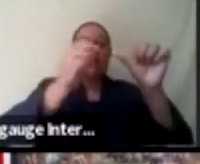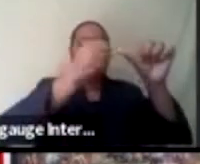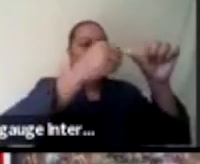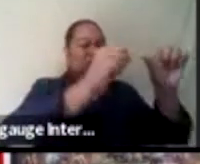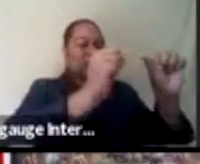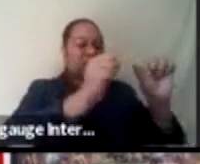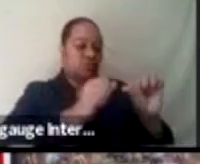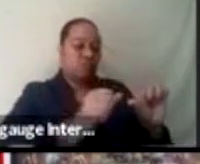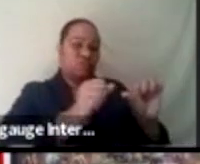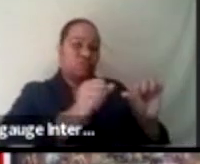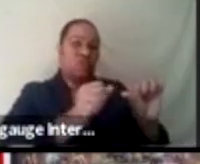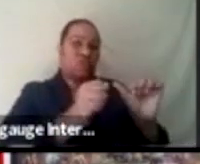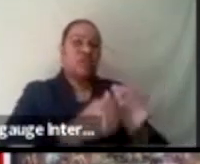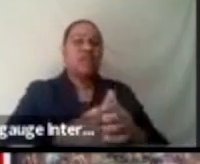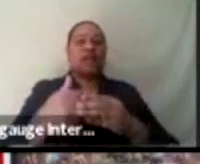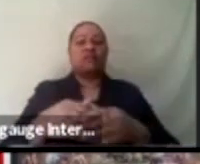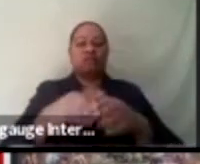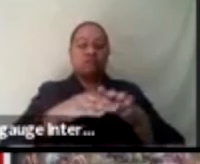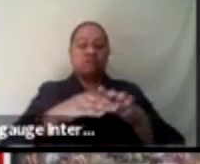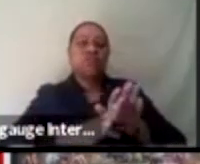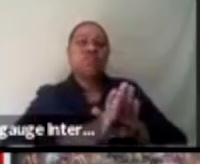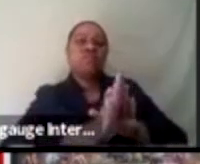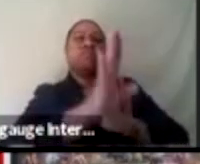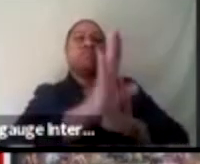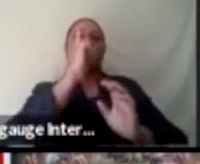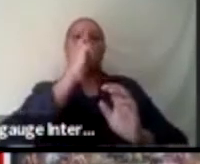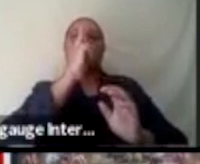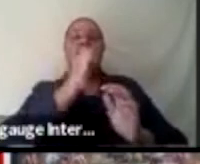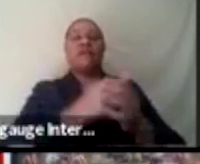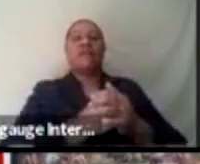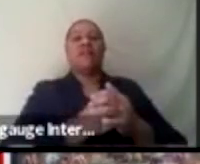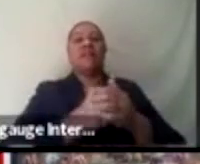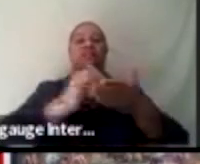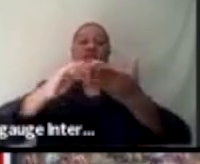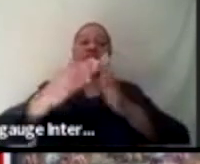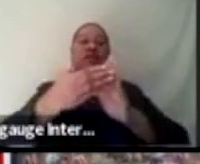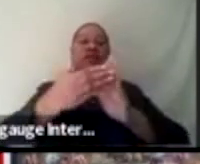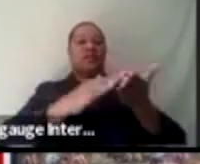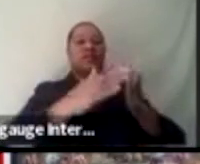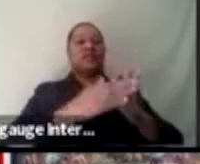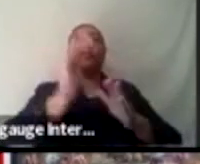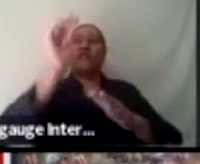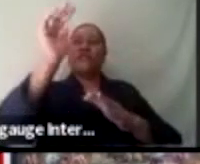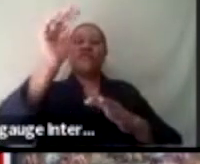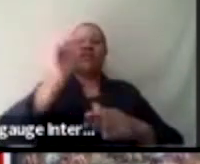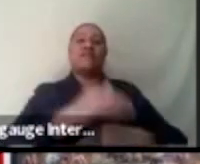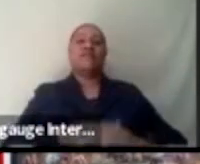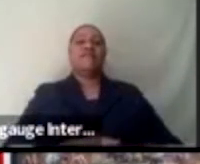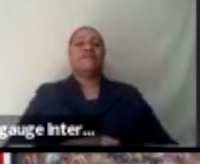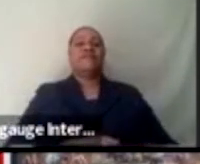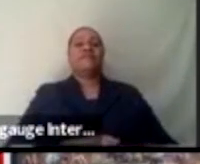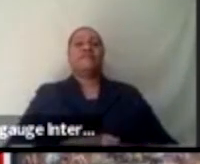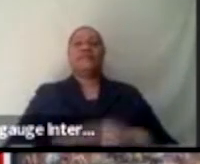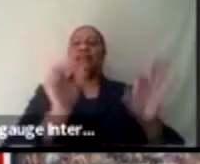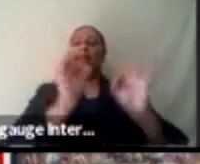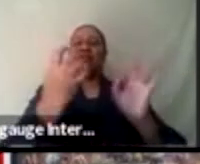protecting and lifting our peoples and communities into the future. None of us can